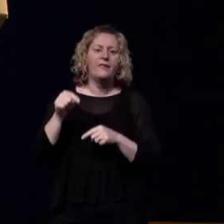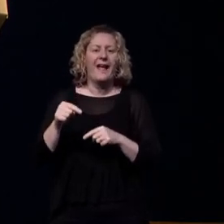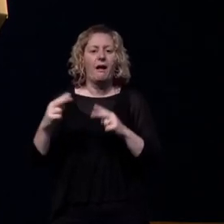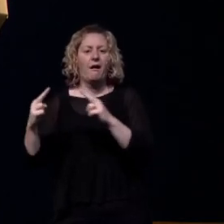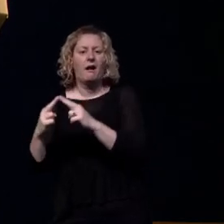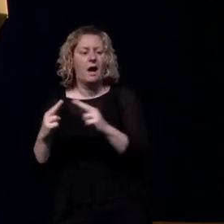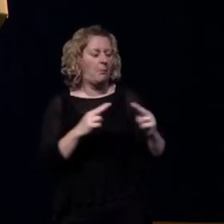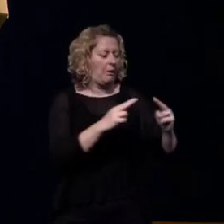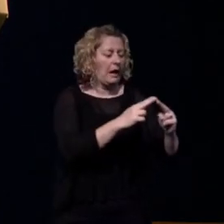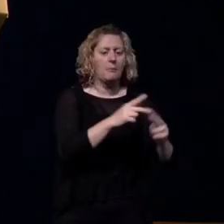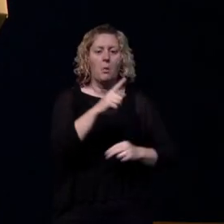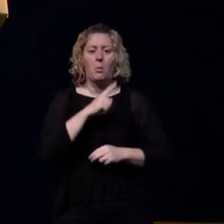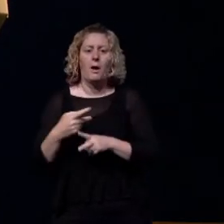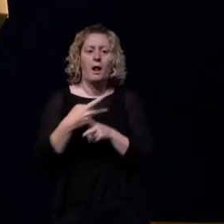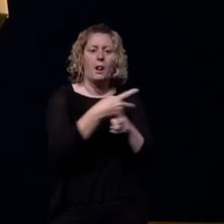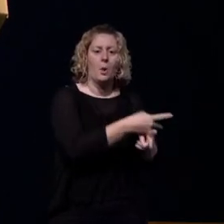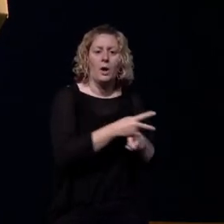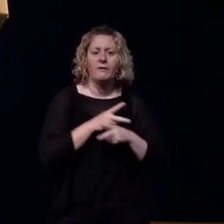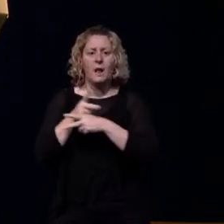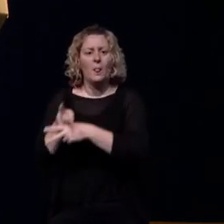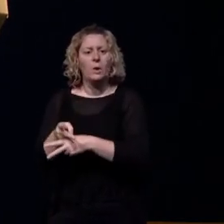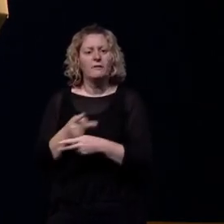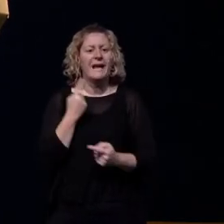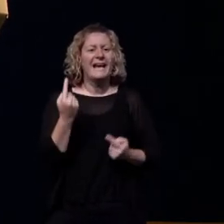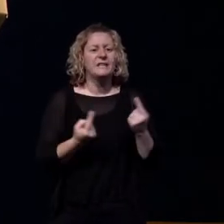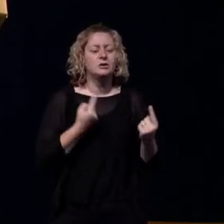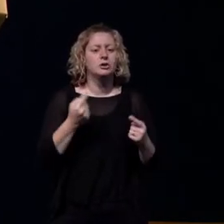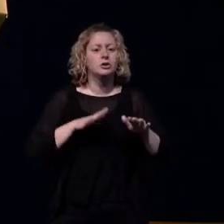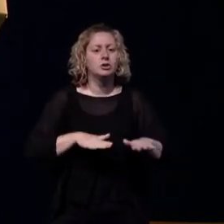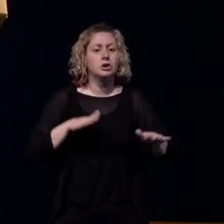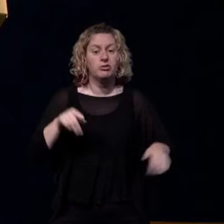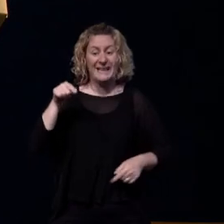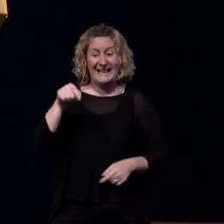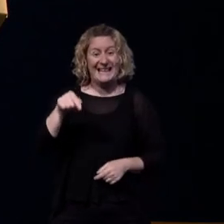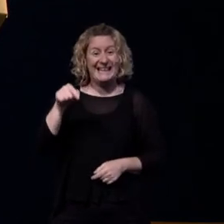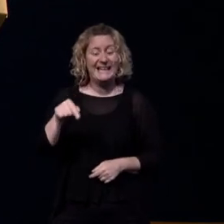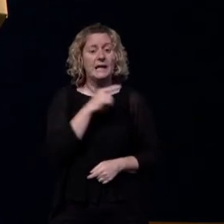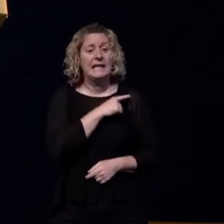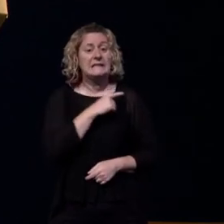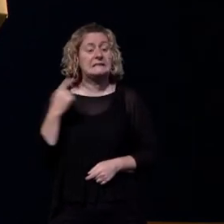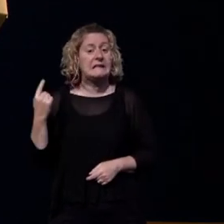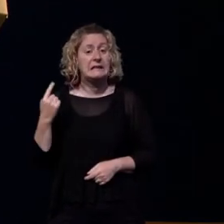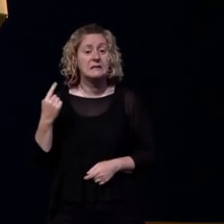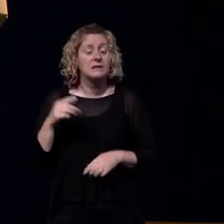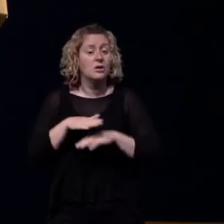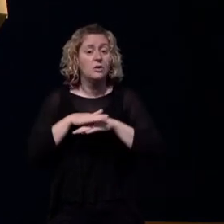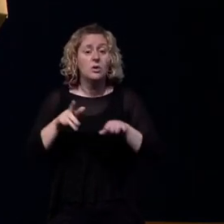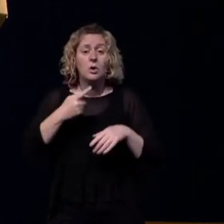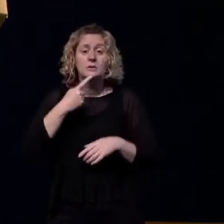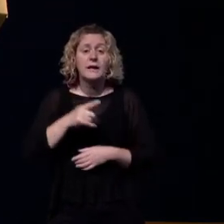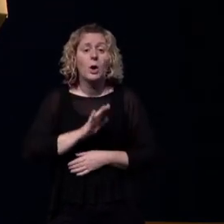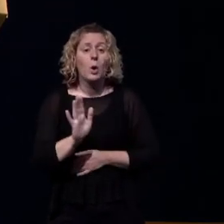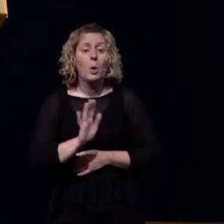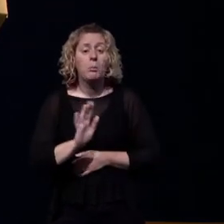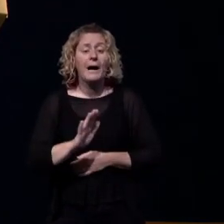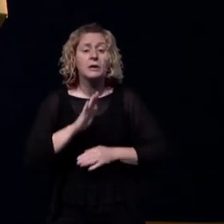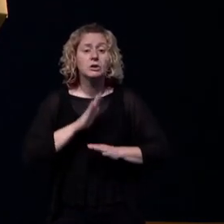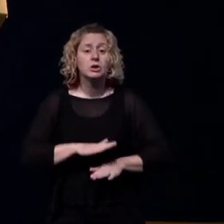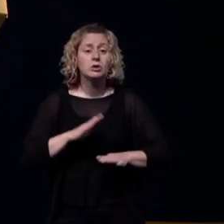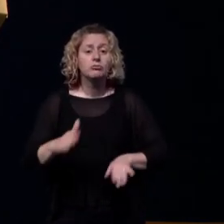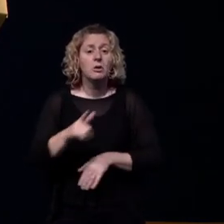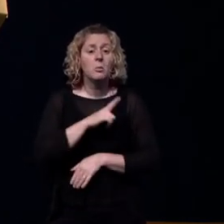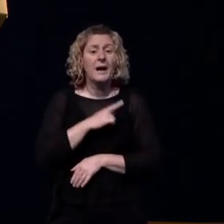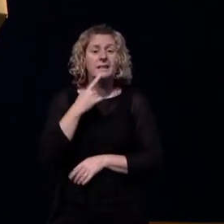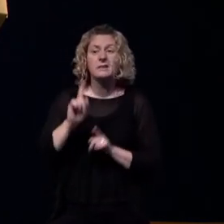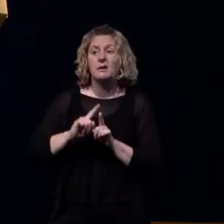You know, it's that sort of thing. He's killed fleeing the siege of Ai, and he hadn't even said goodbye to his kids because he said to his wife, I'll be home for